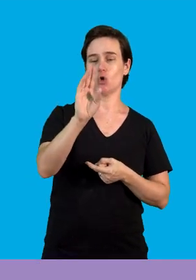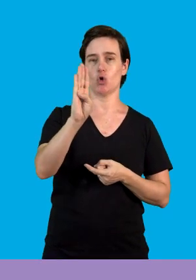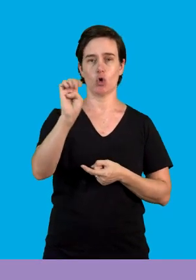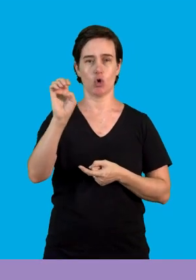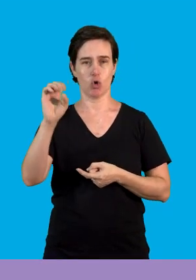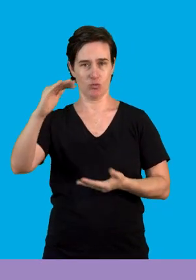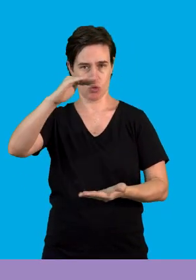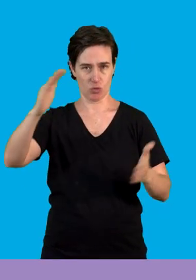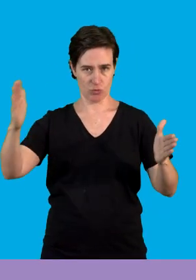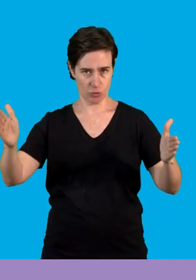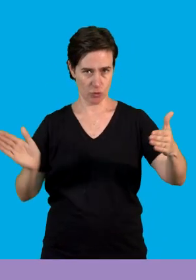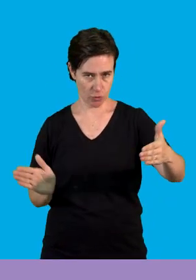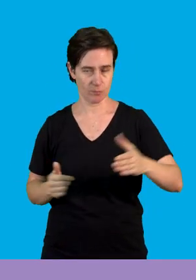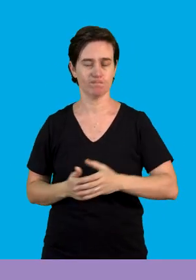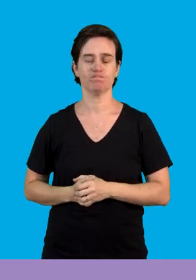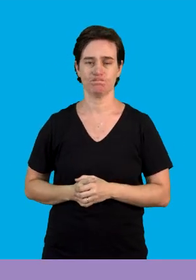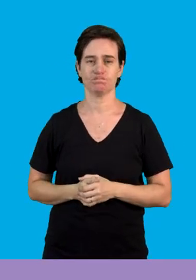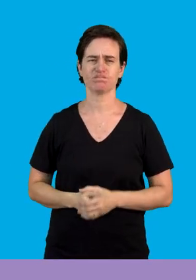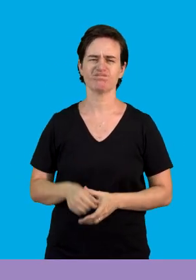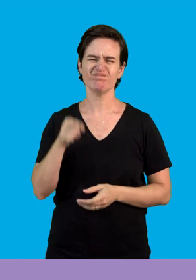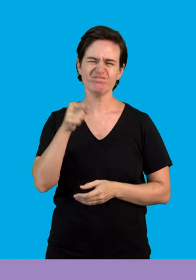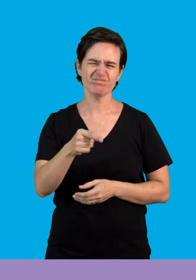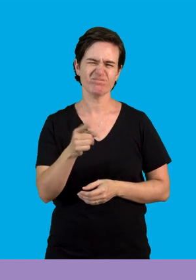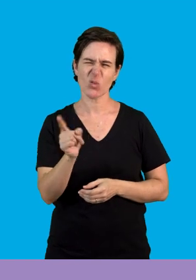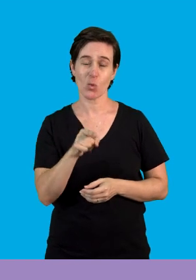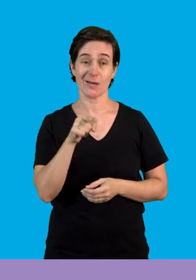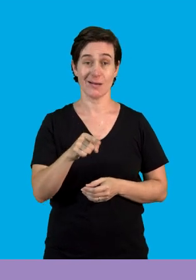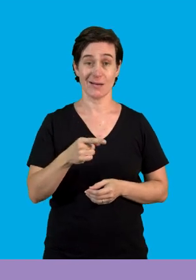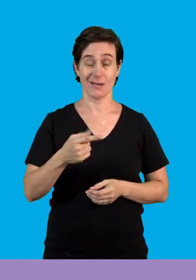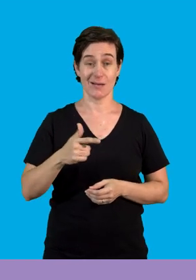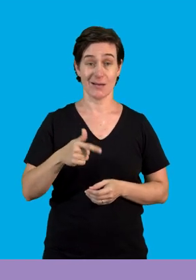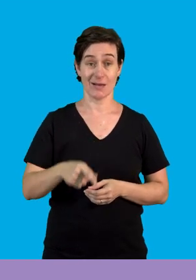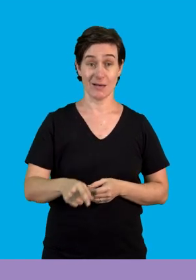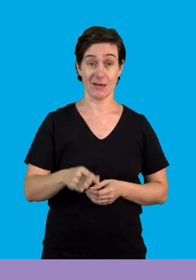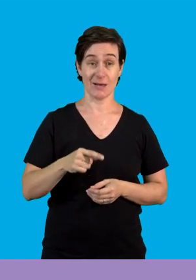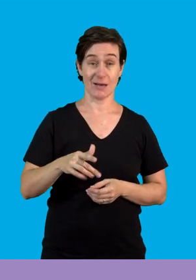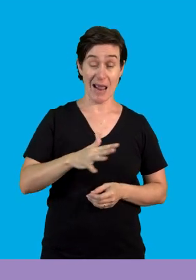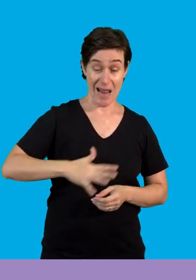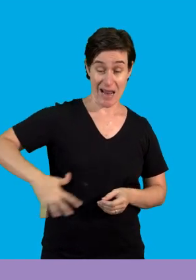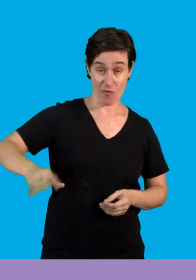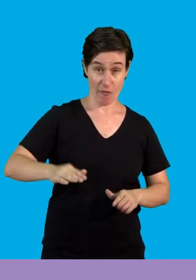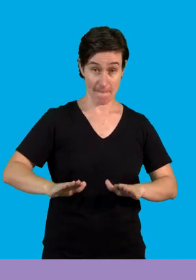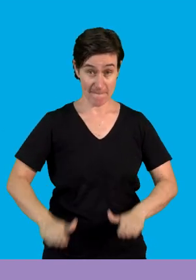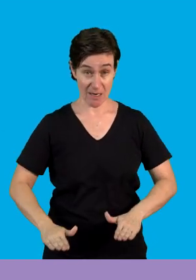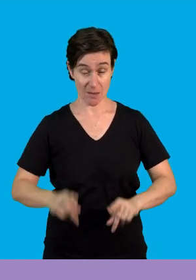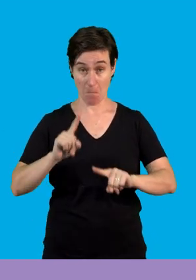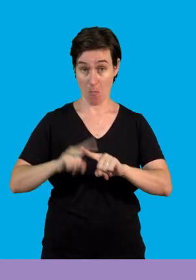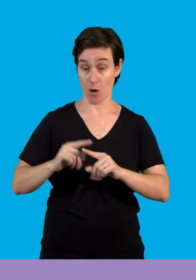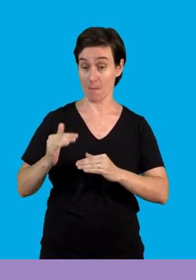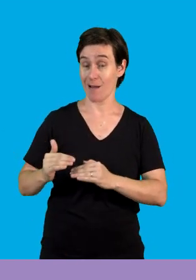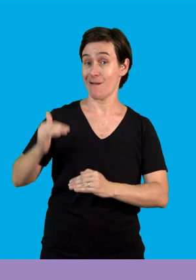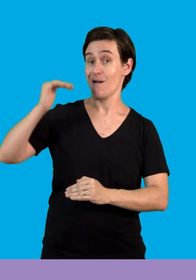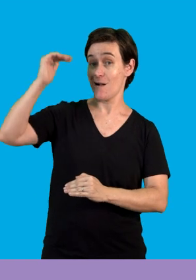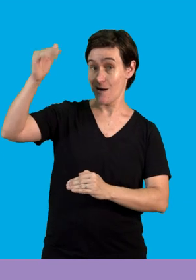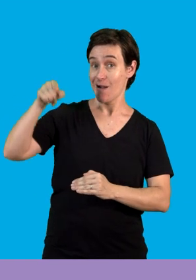So the volume of cubes, or the volume of a cube, is the area of the base multiplied by the height